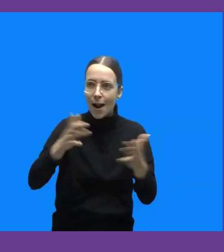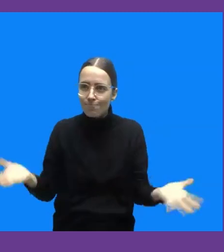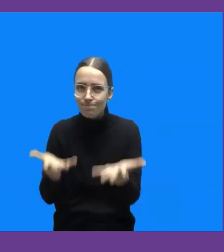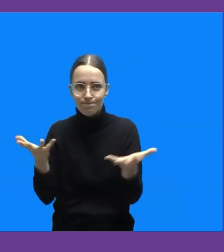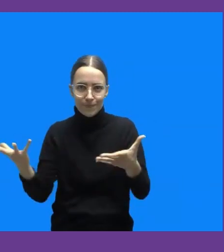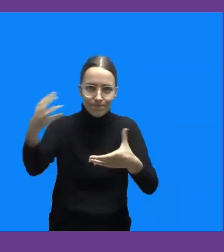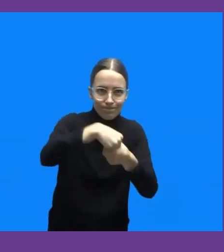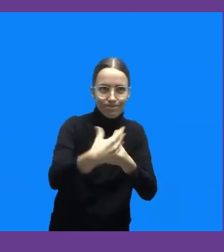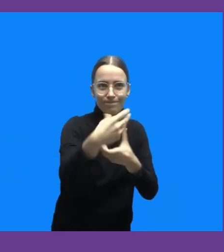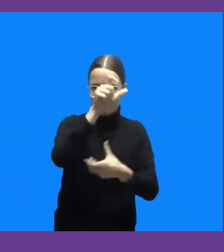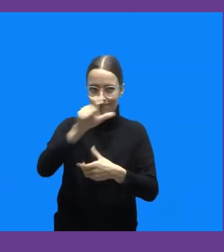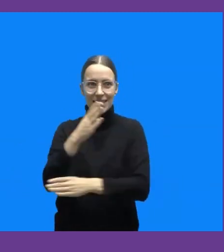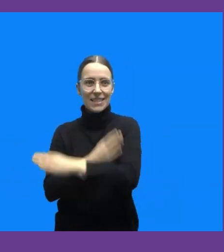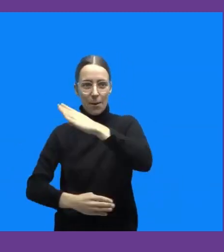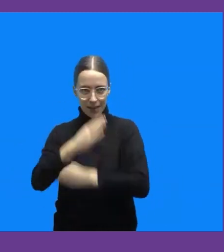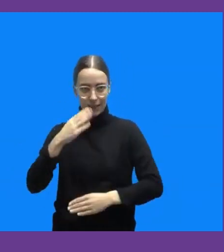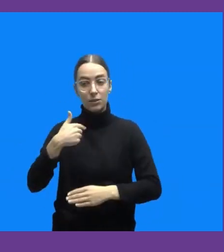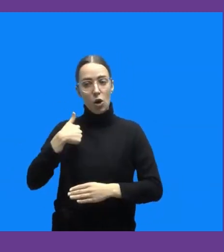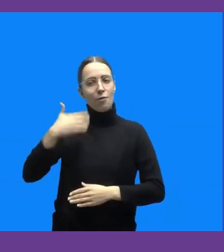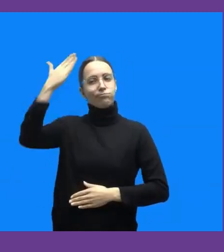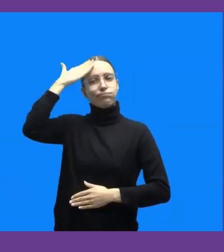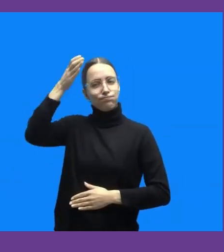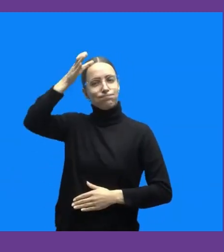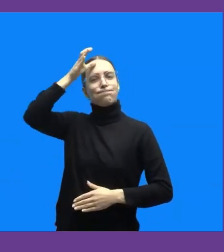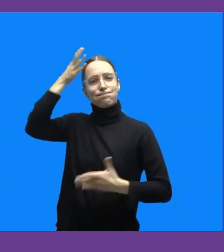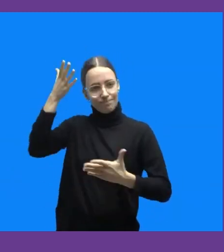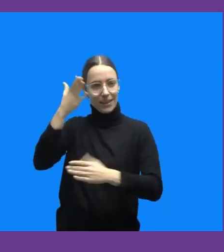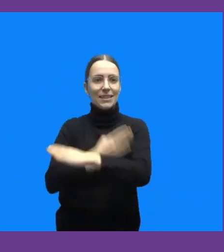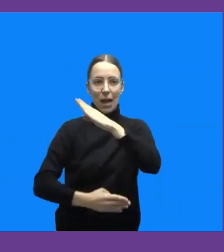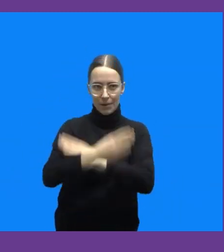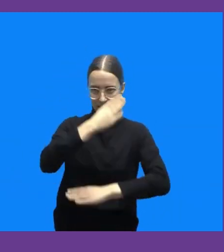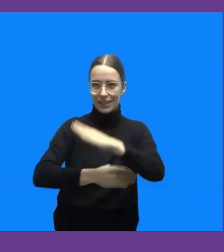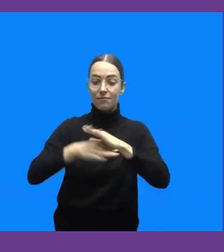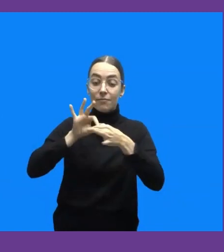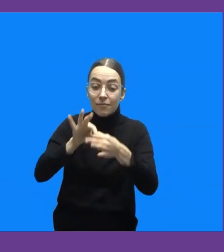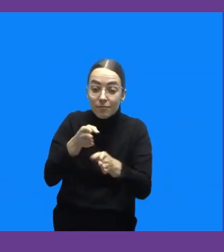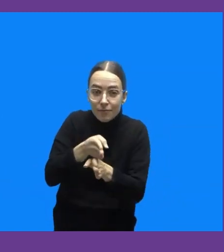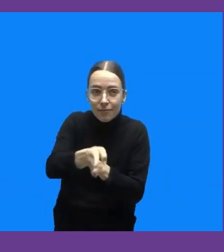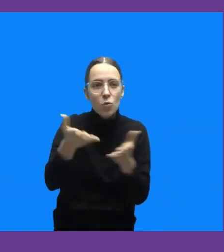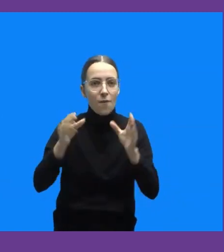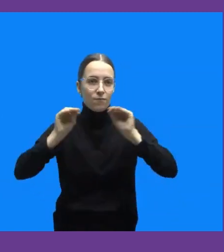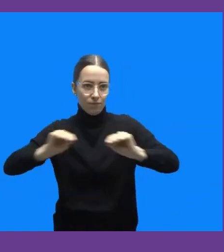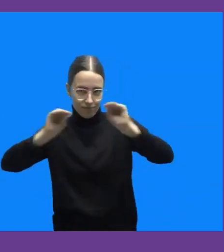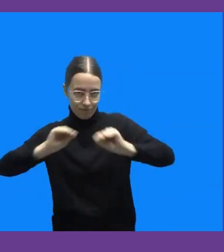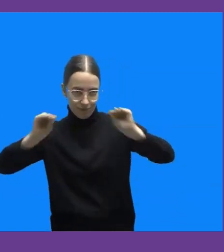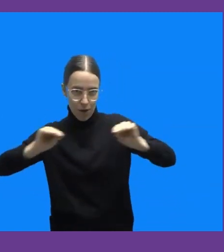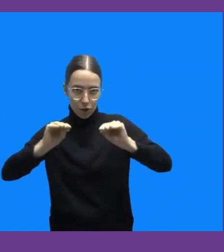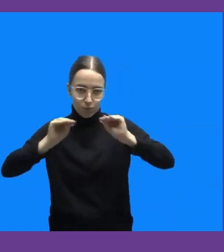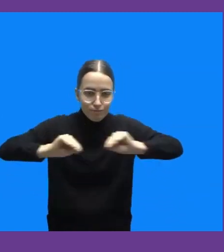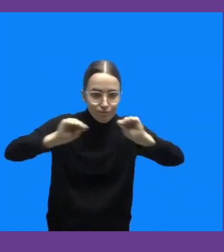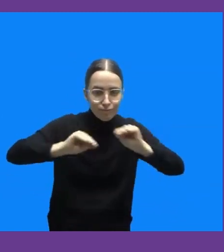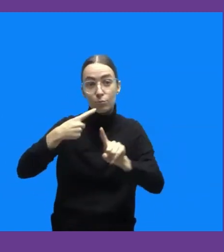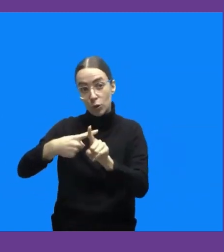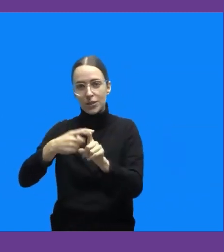accessibility, training, education, and also in employment. And I work particularly in the area